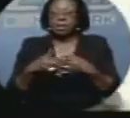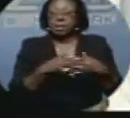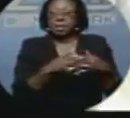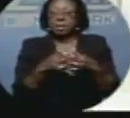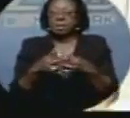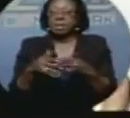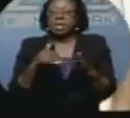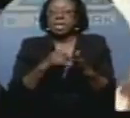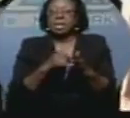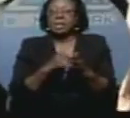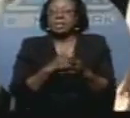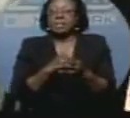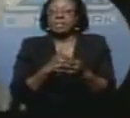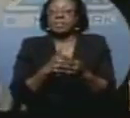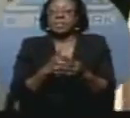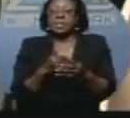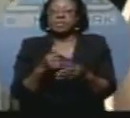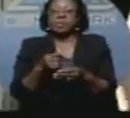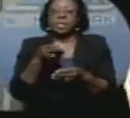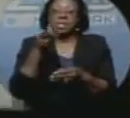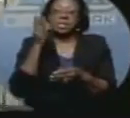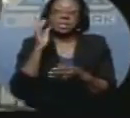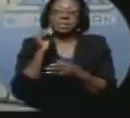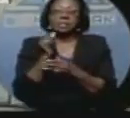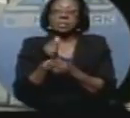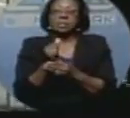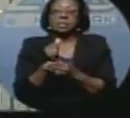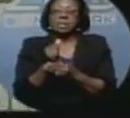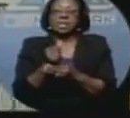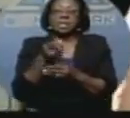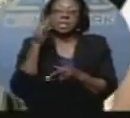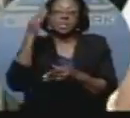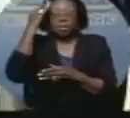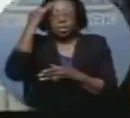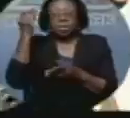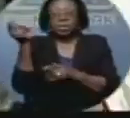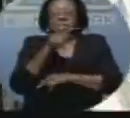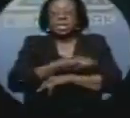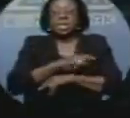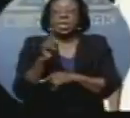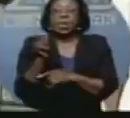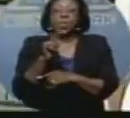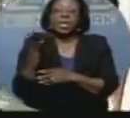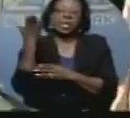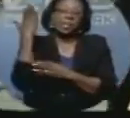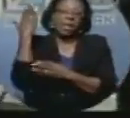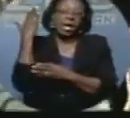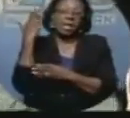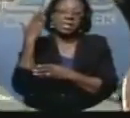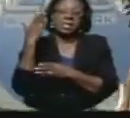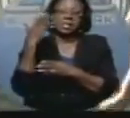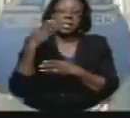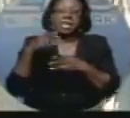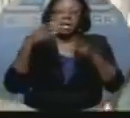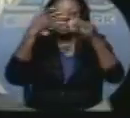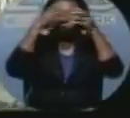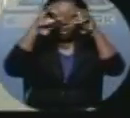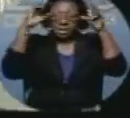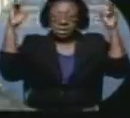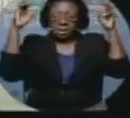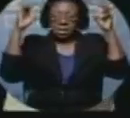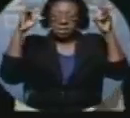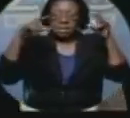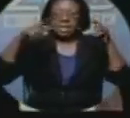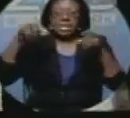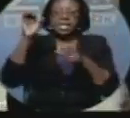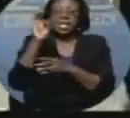It was at the intersection of Lake Road and West Bay Street, as it is known today, where former President of the United States of America, the late